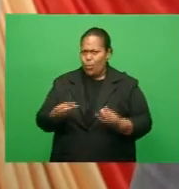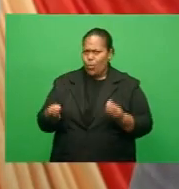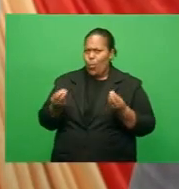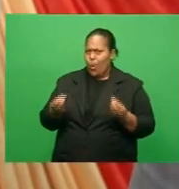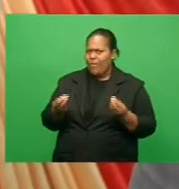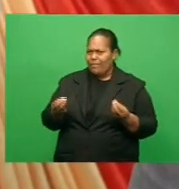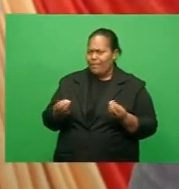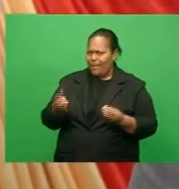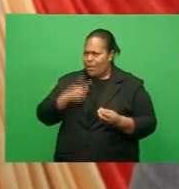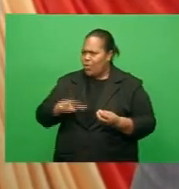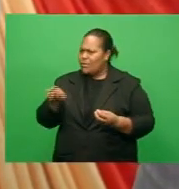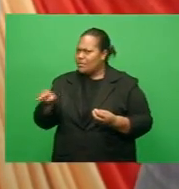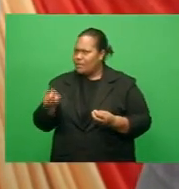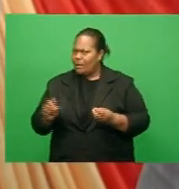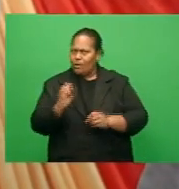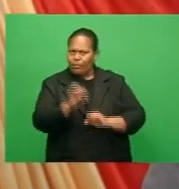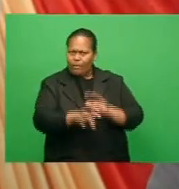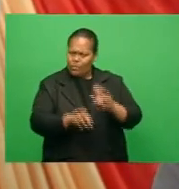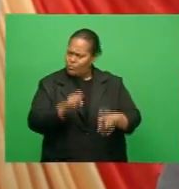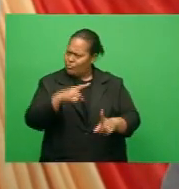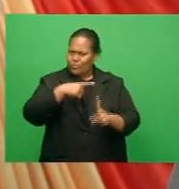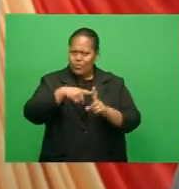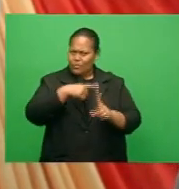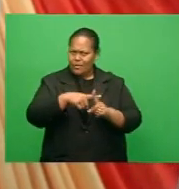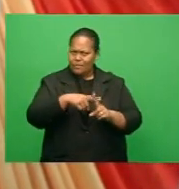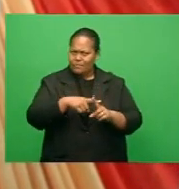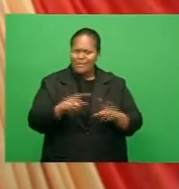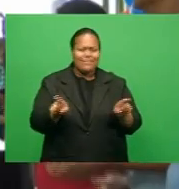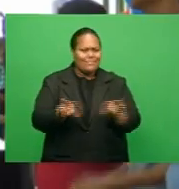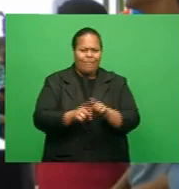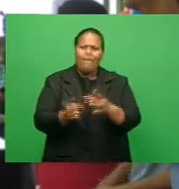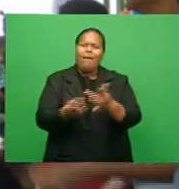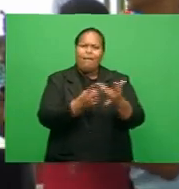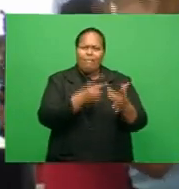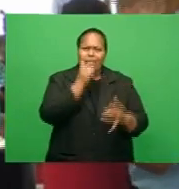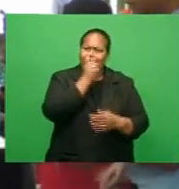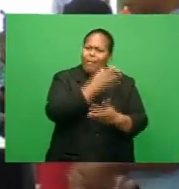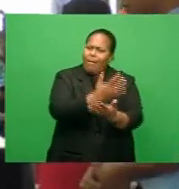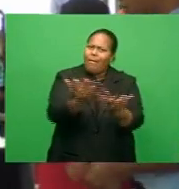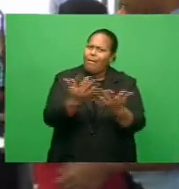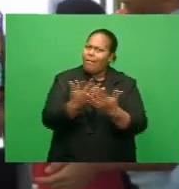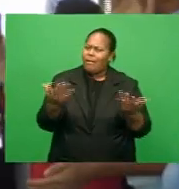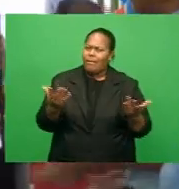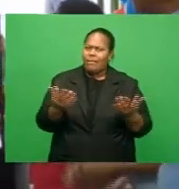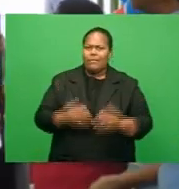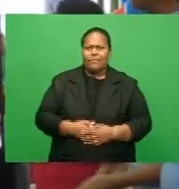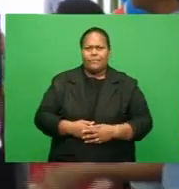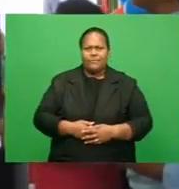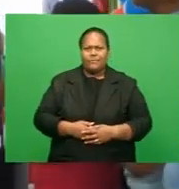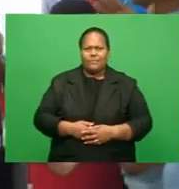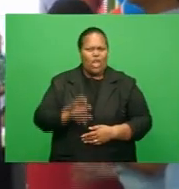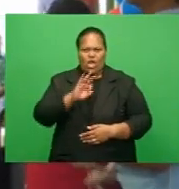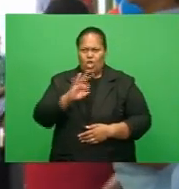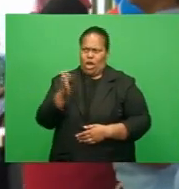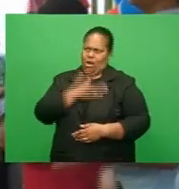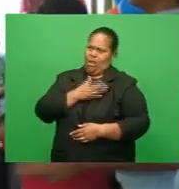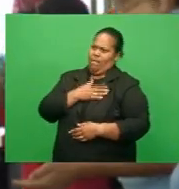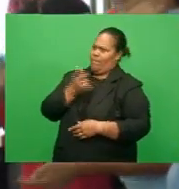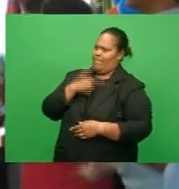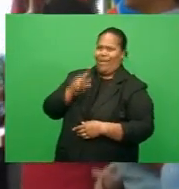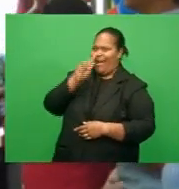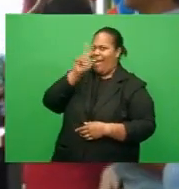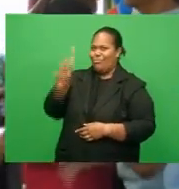for the contributions they can make, like any other citizen, not pitied for the things they are unable to